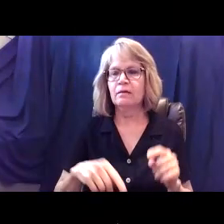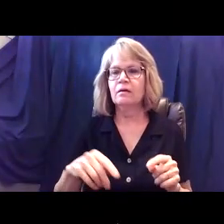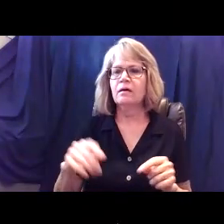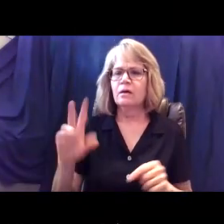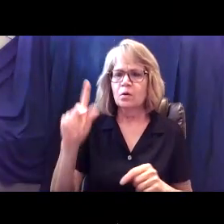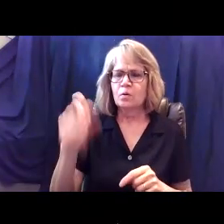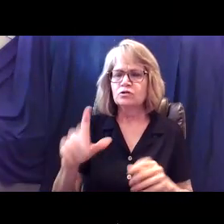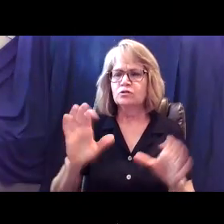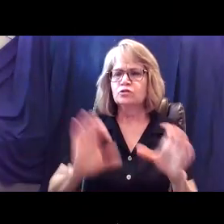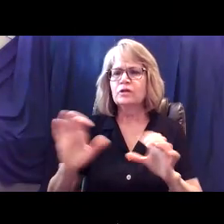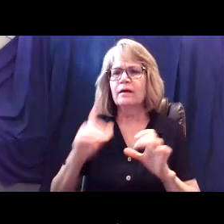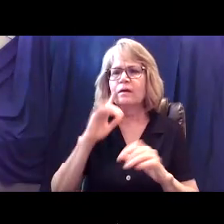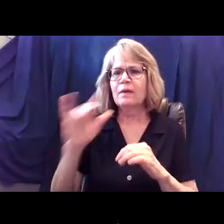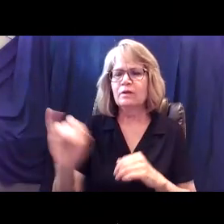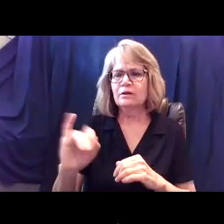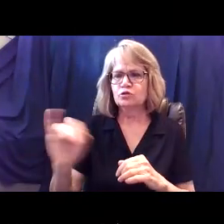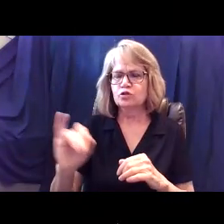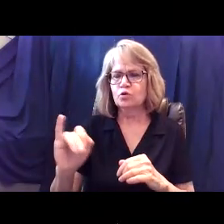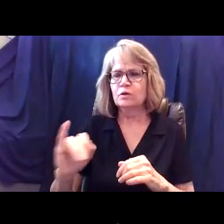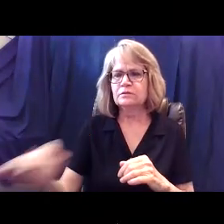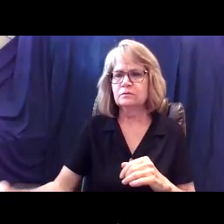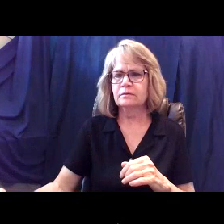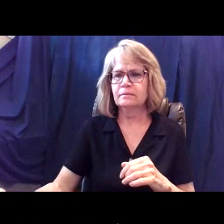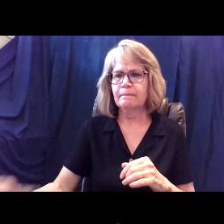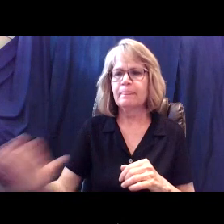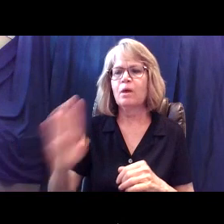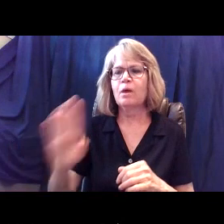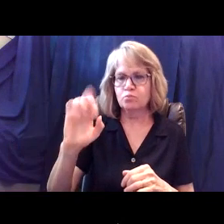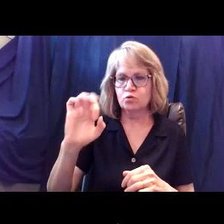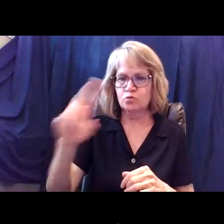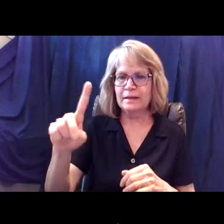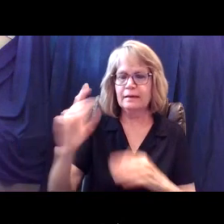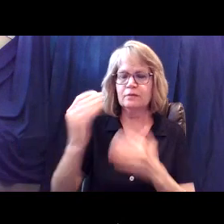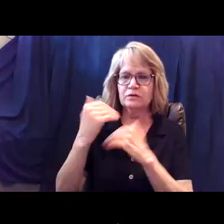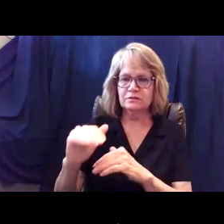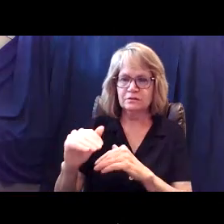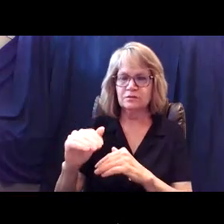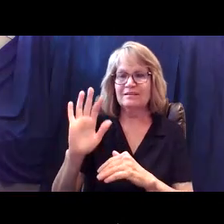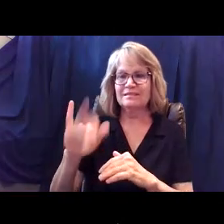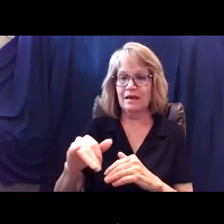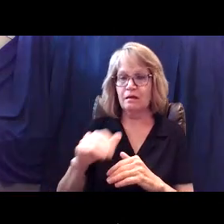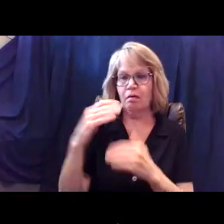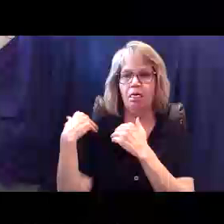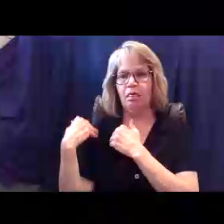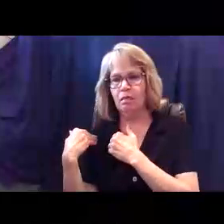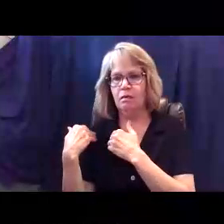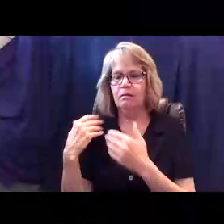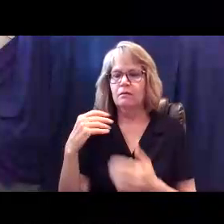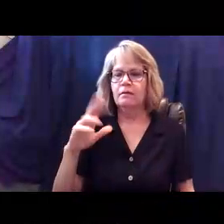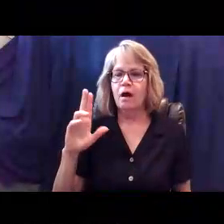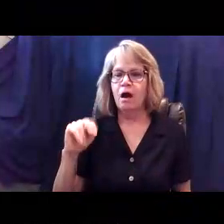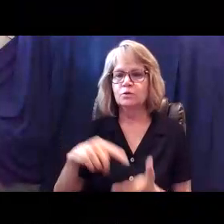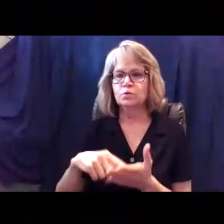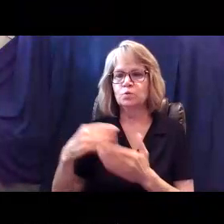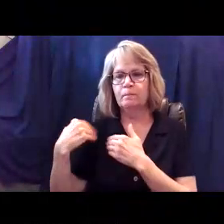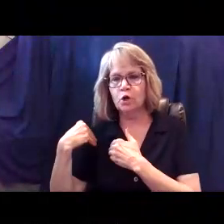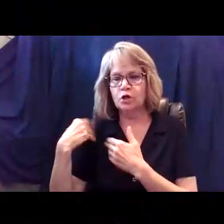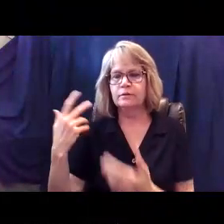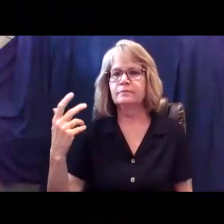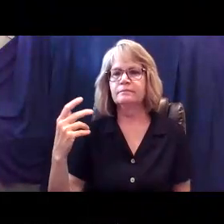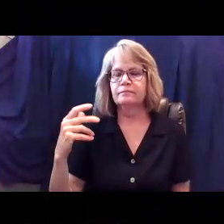about insurance breed restrictions, and are those considered to be an undue burden? So if you're a